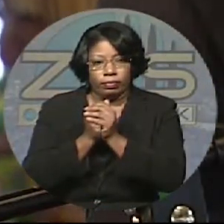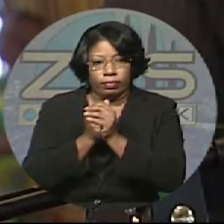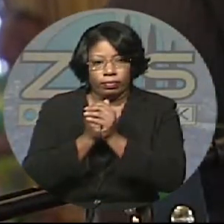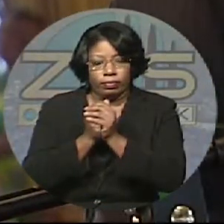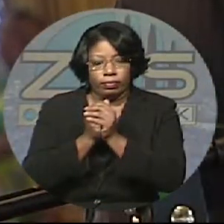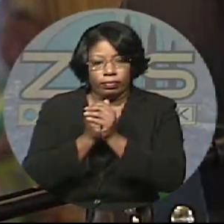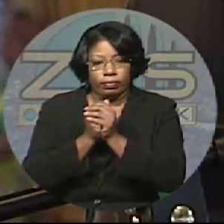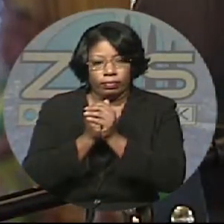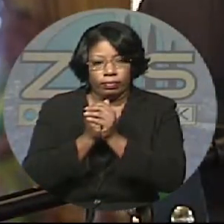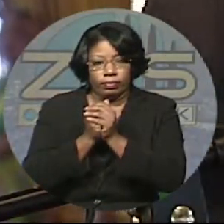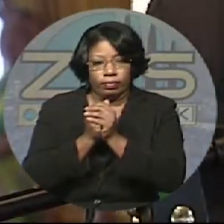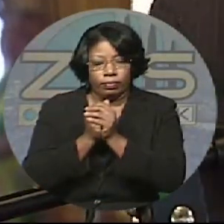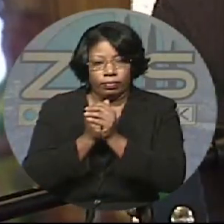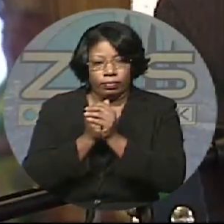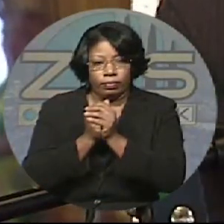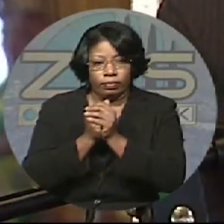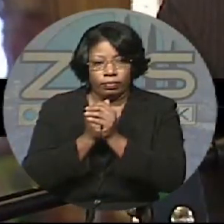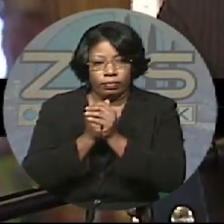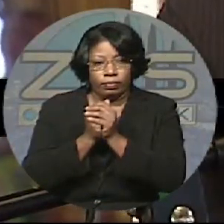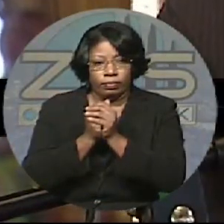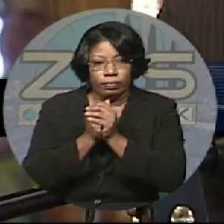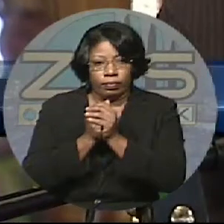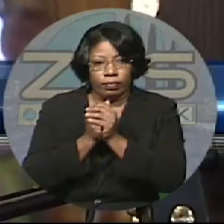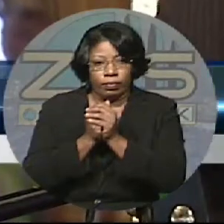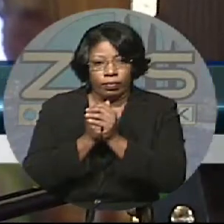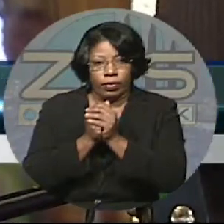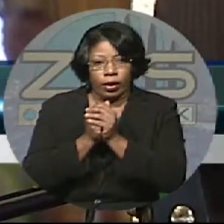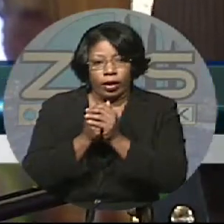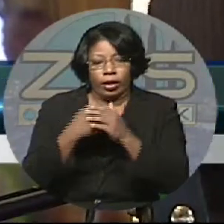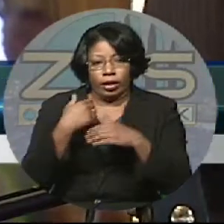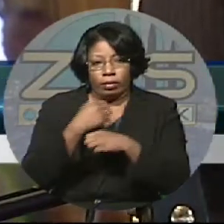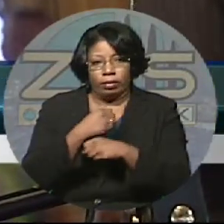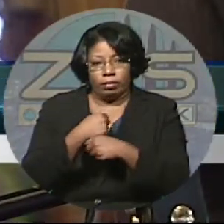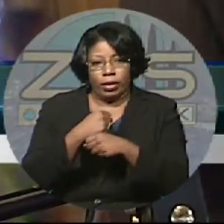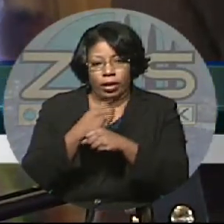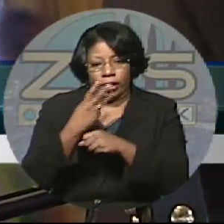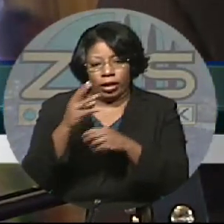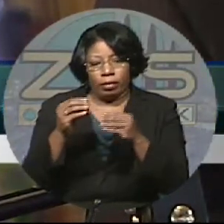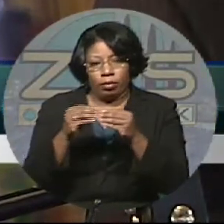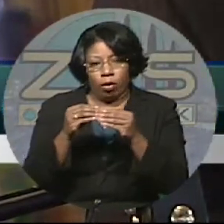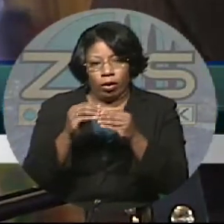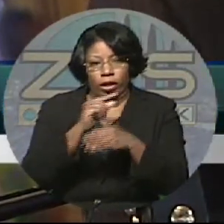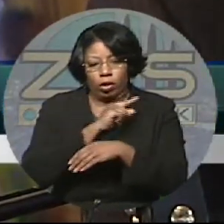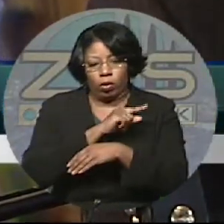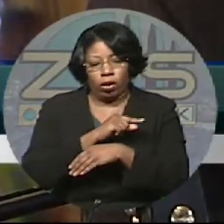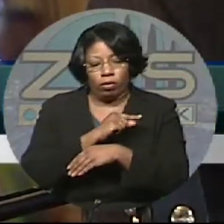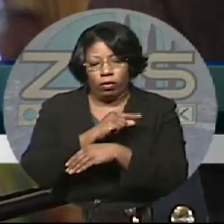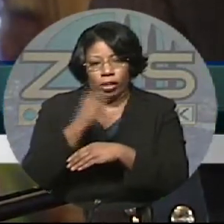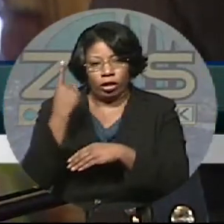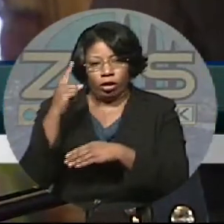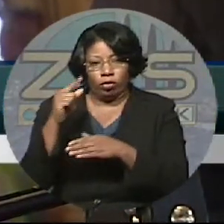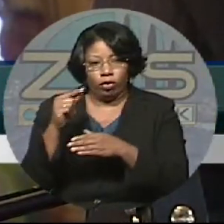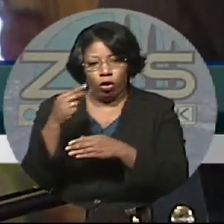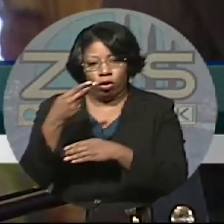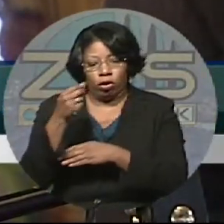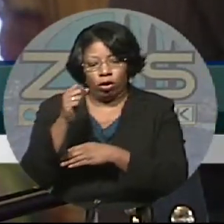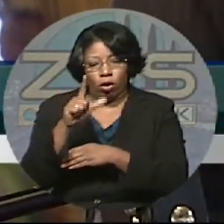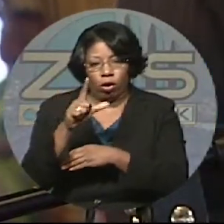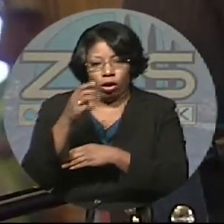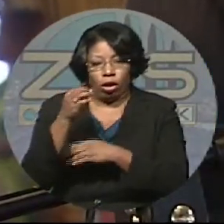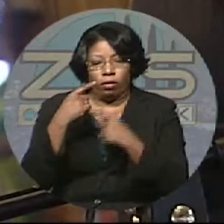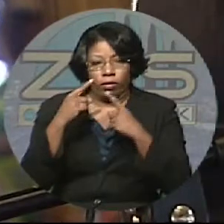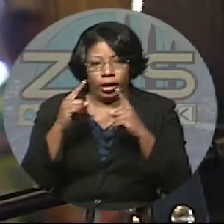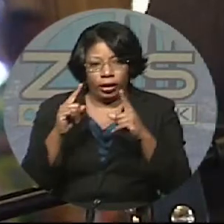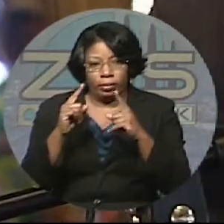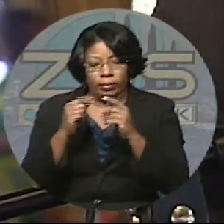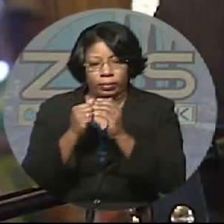Knowles and Romel Knowles make them more than qualified for the ISF Hall of Fame. It is, however,